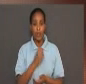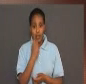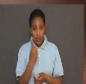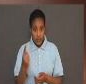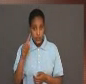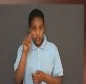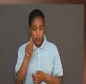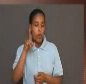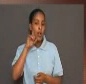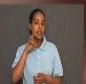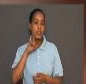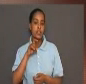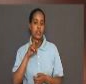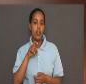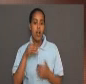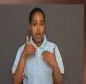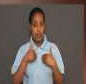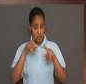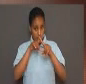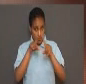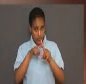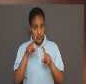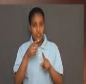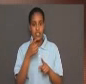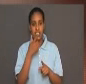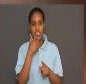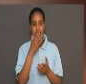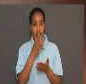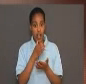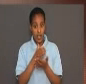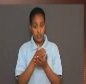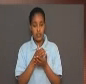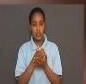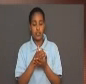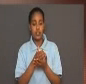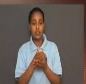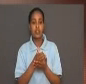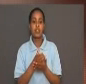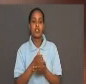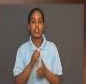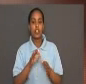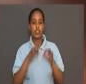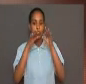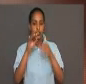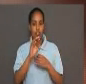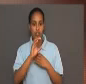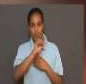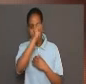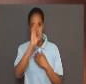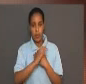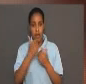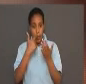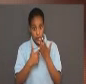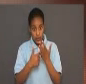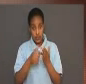Each thermoplastic has a different glass transition temperature. Above this